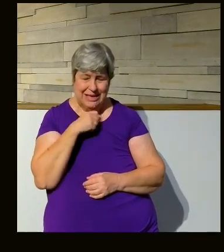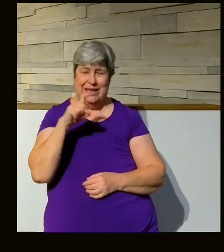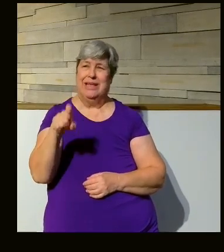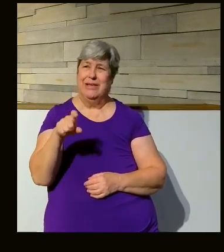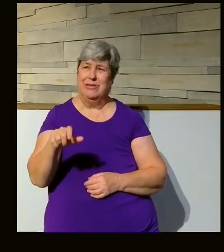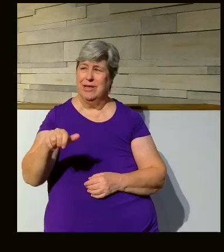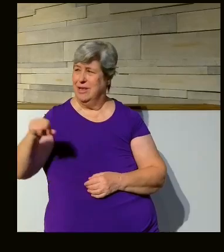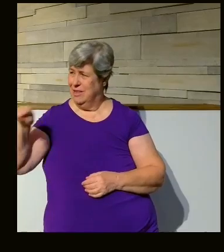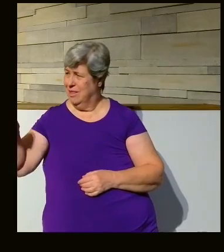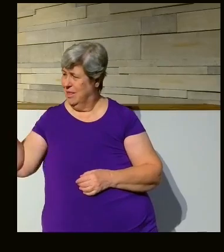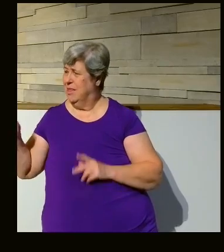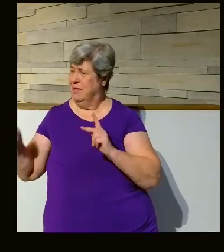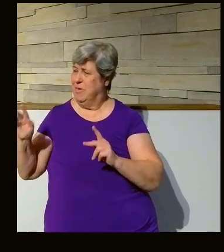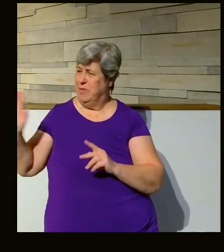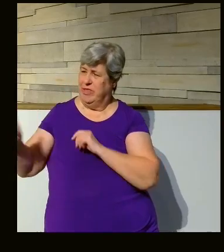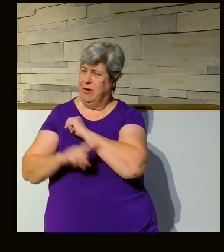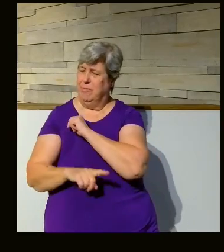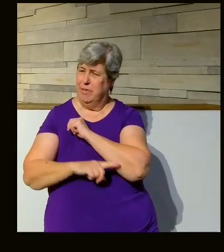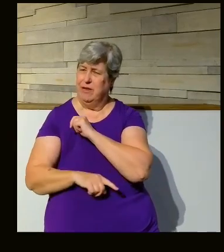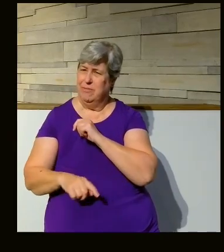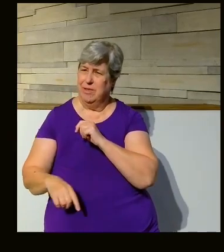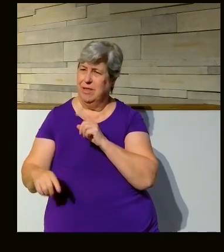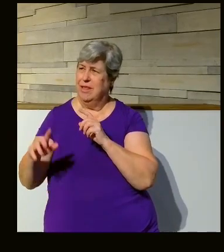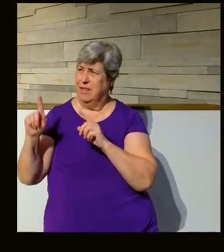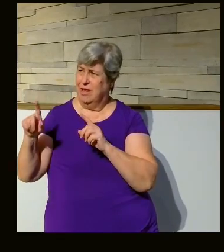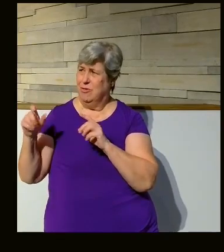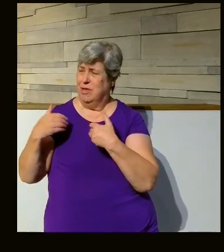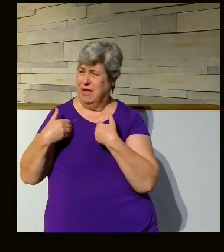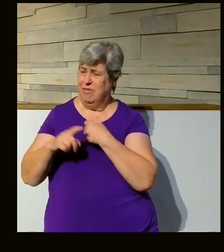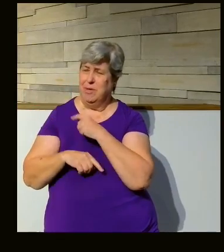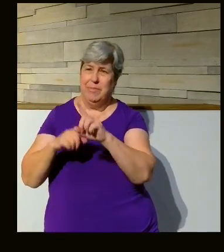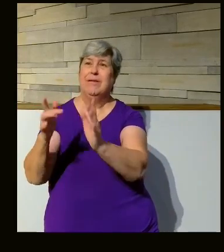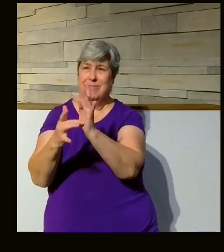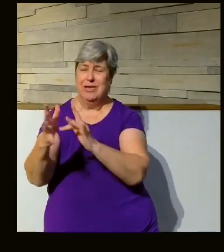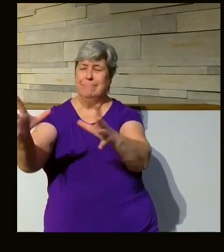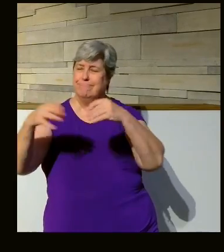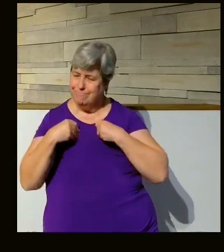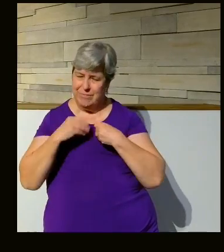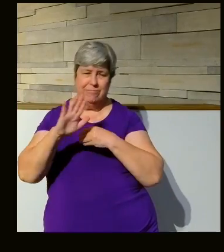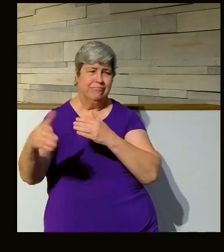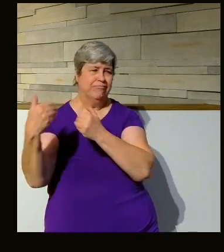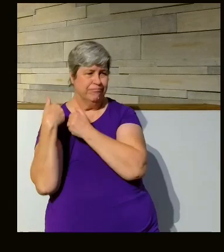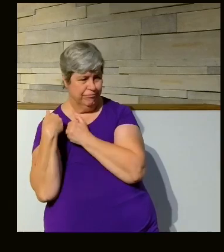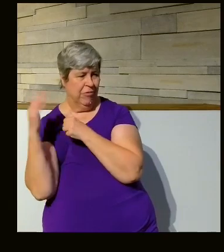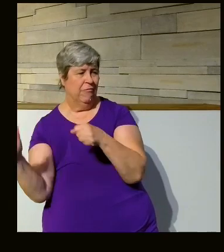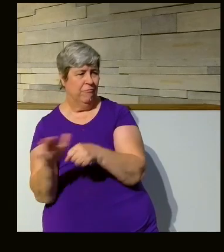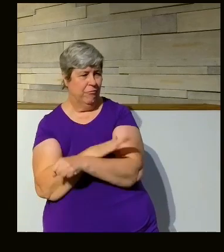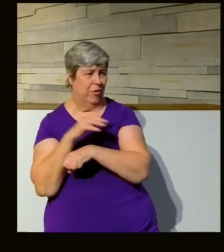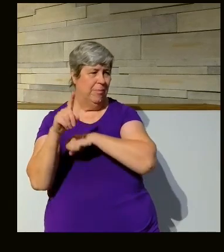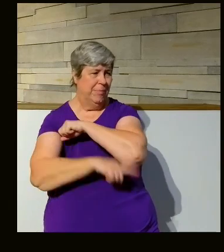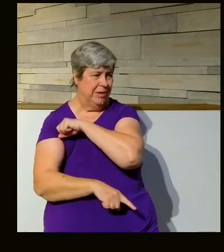be the other people's punishment around me who have wronged me, that they should get the punishment. But Jesus took all the punishment of our